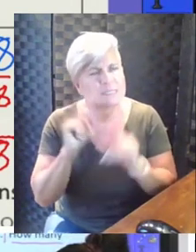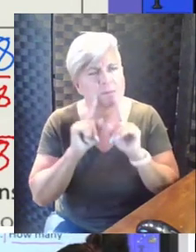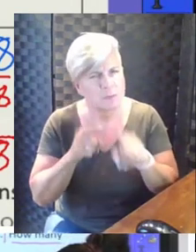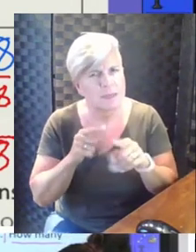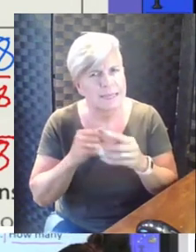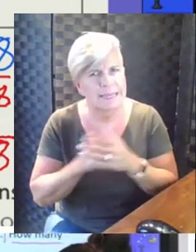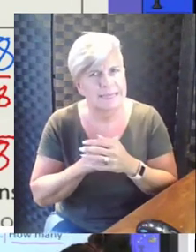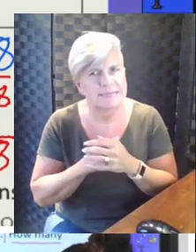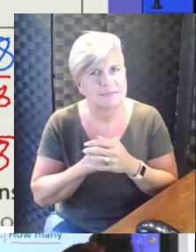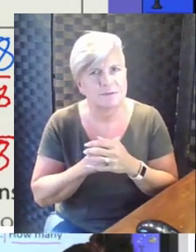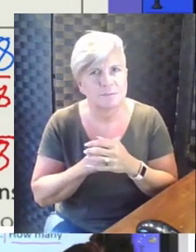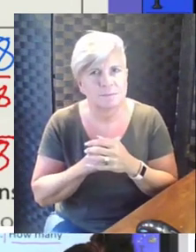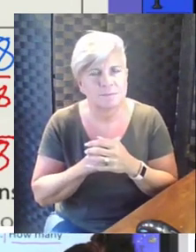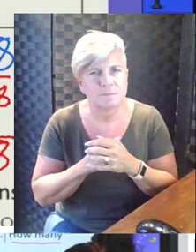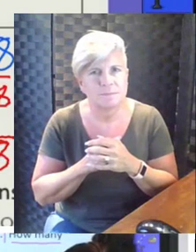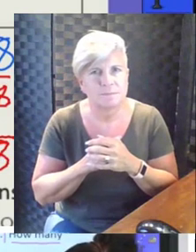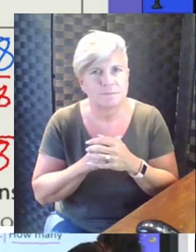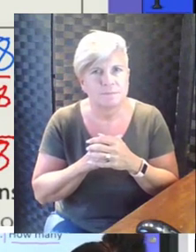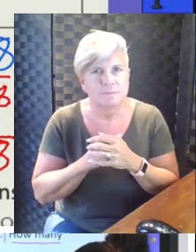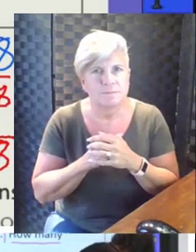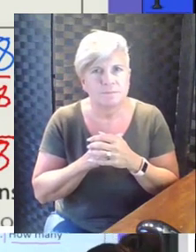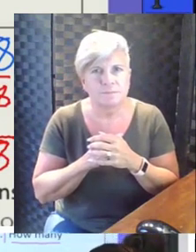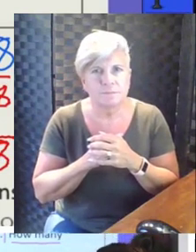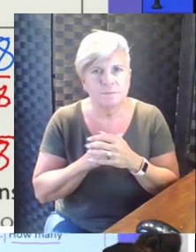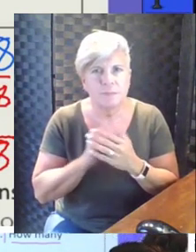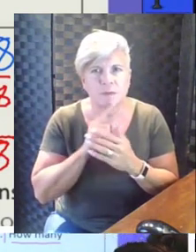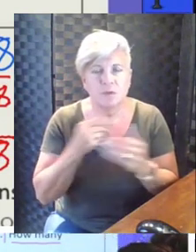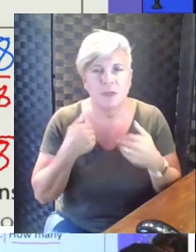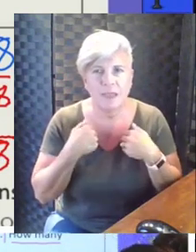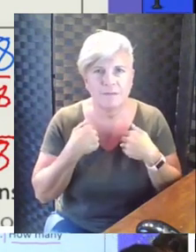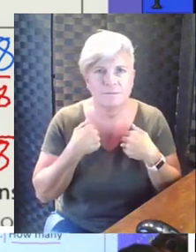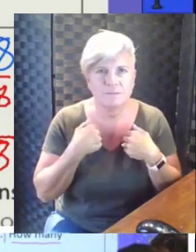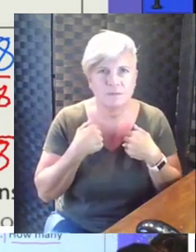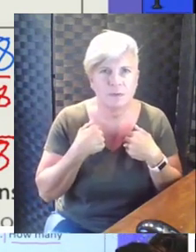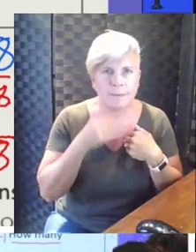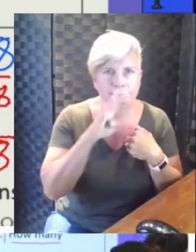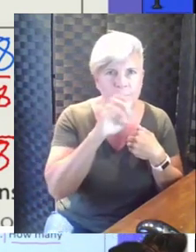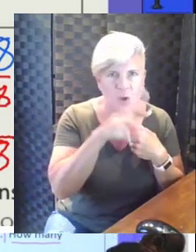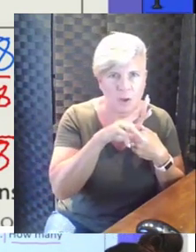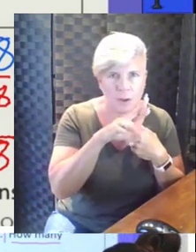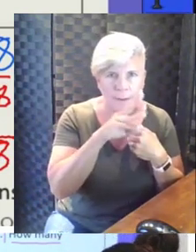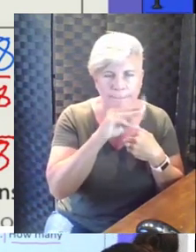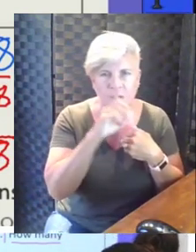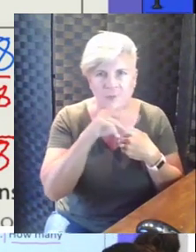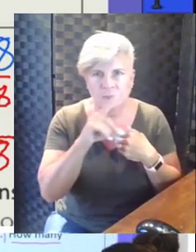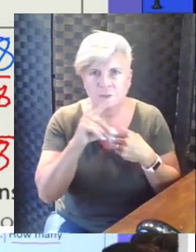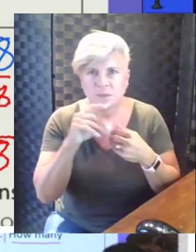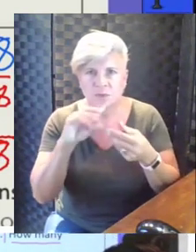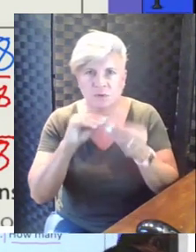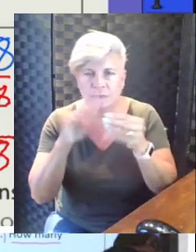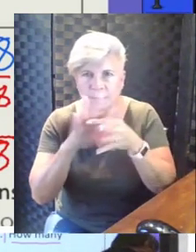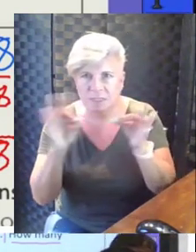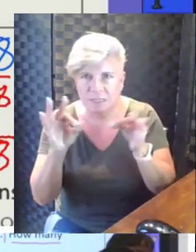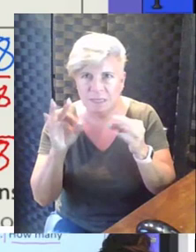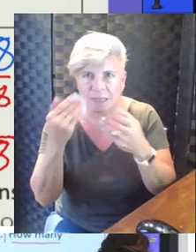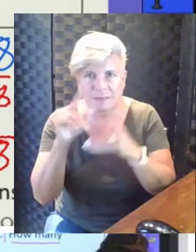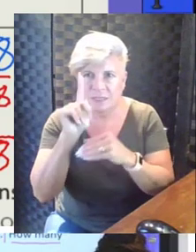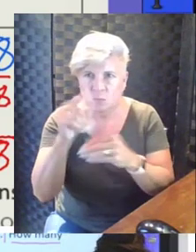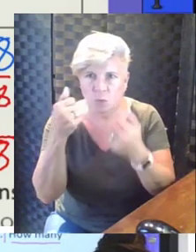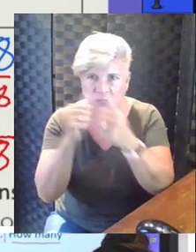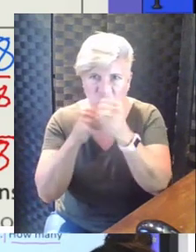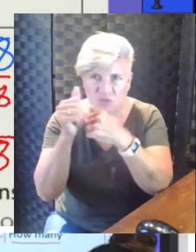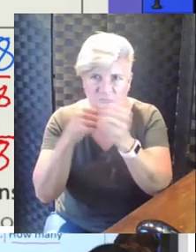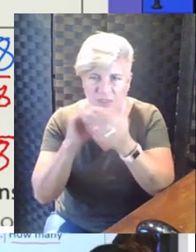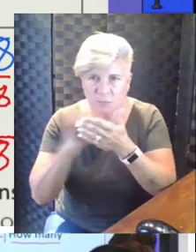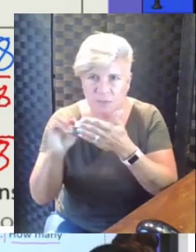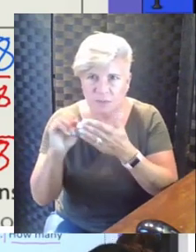a reasonable answer. Make sure you have your bar model, your equation, at least one strategy